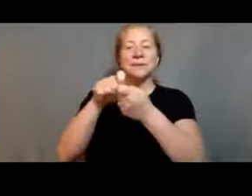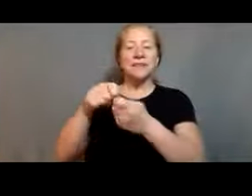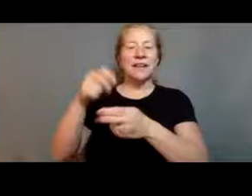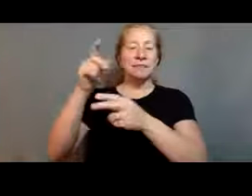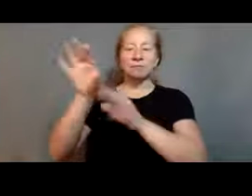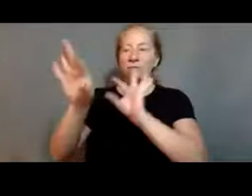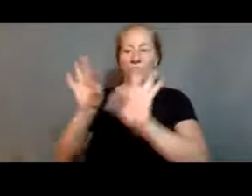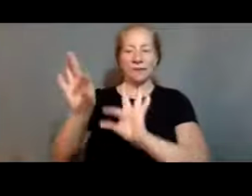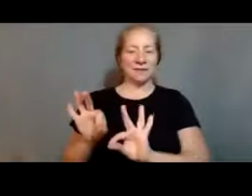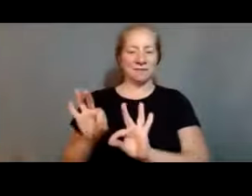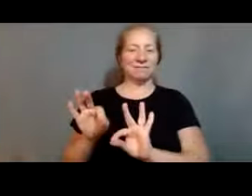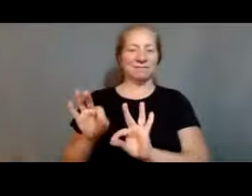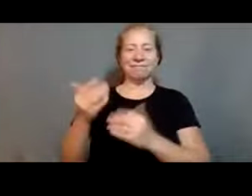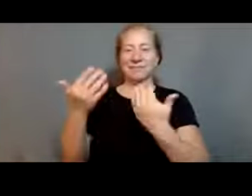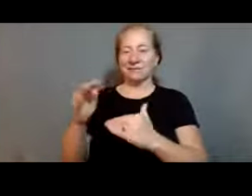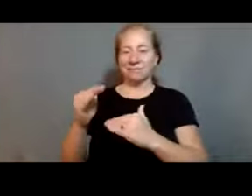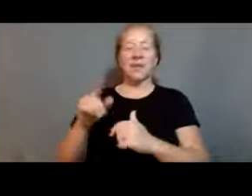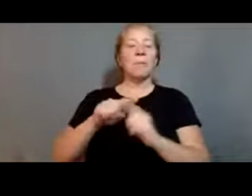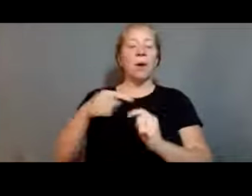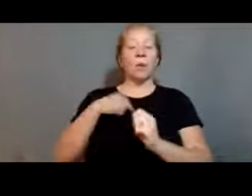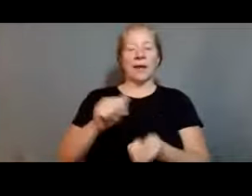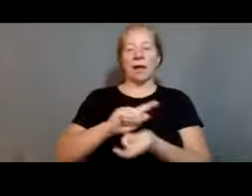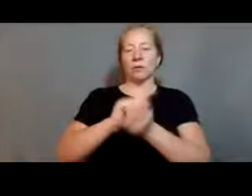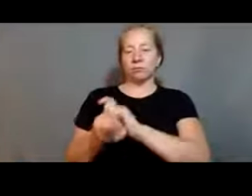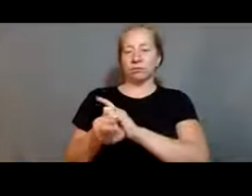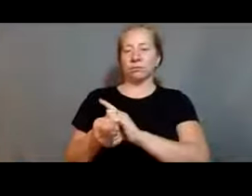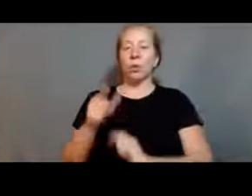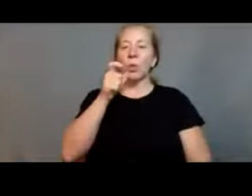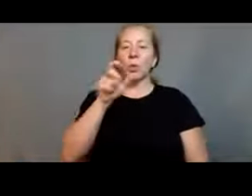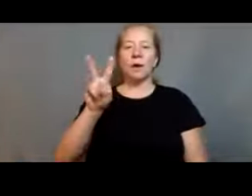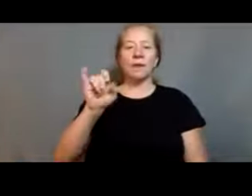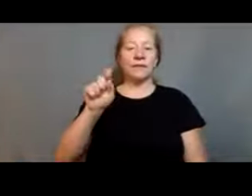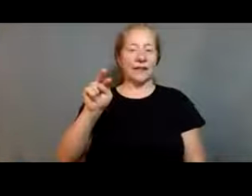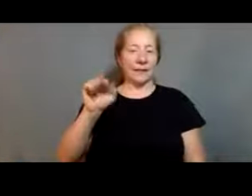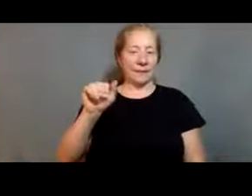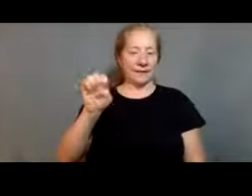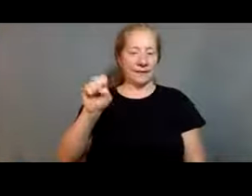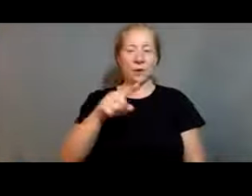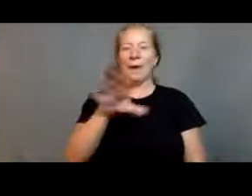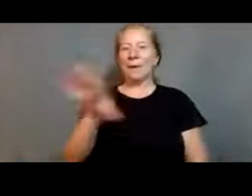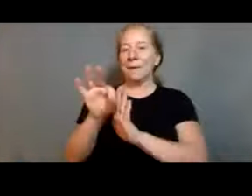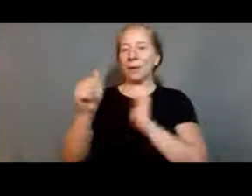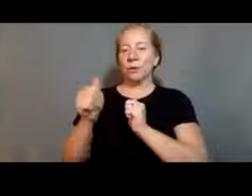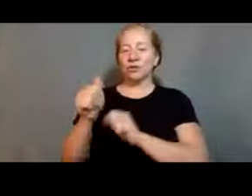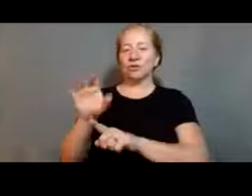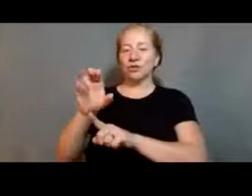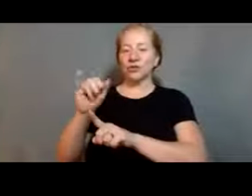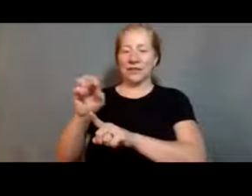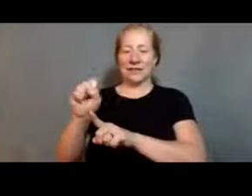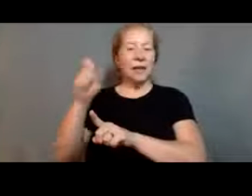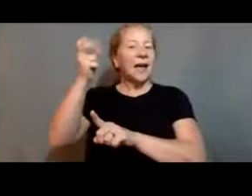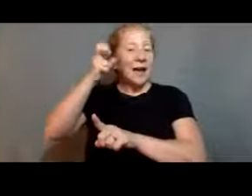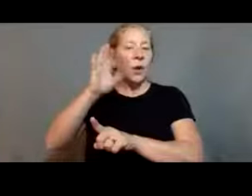languages. So for our Vietnamese speakers, you select Chinese, but you will hear